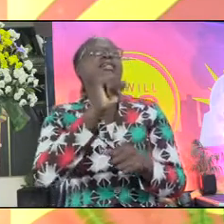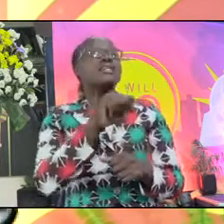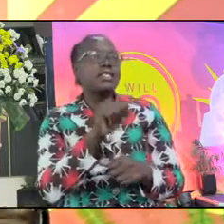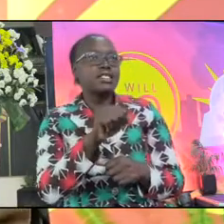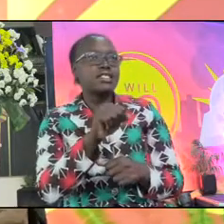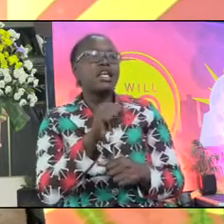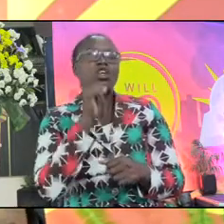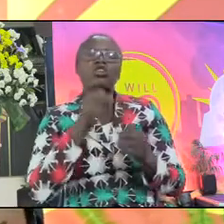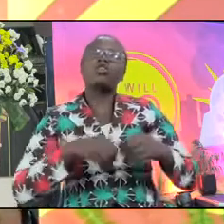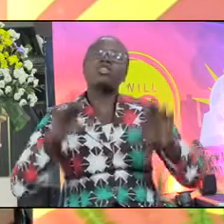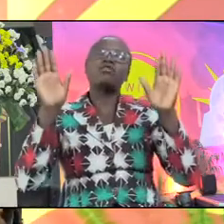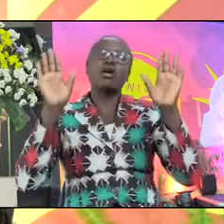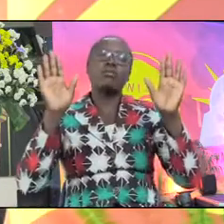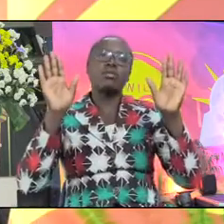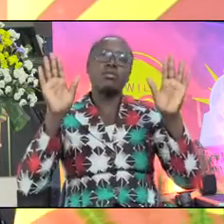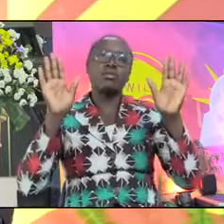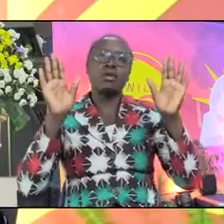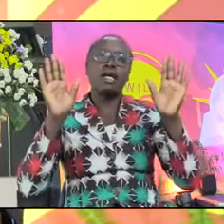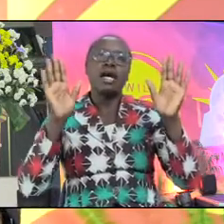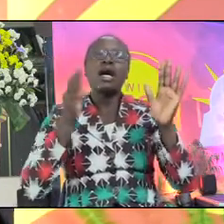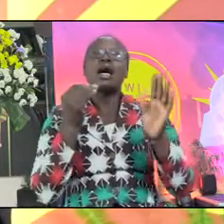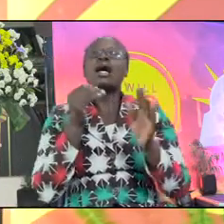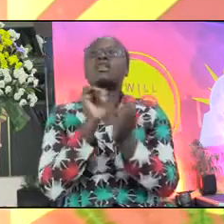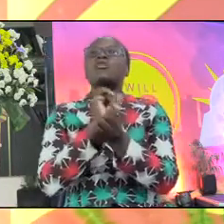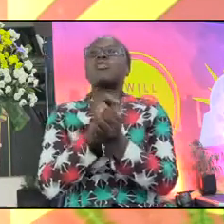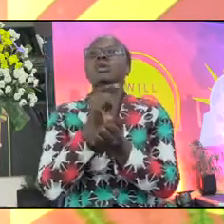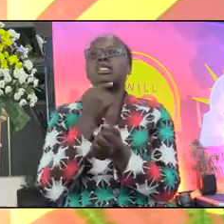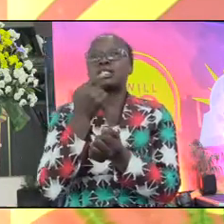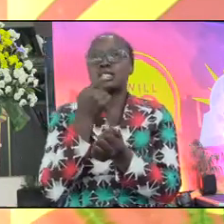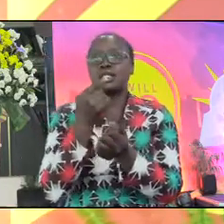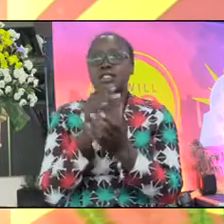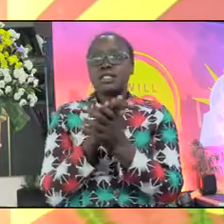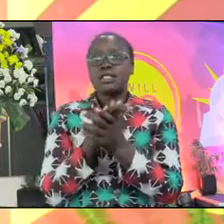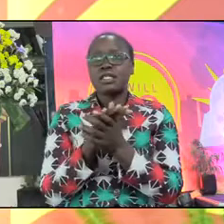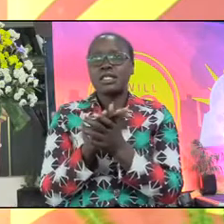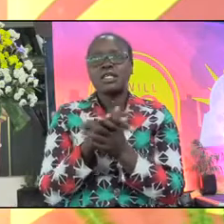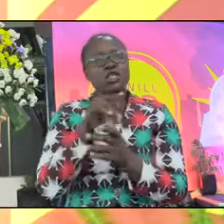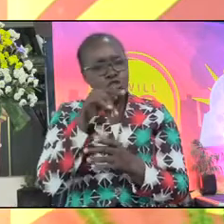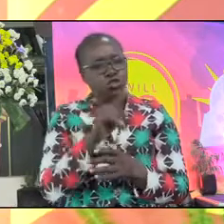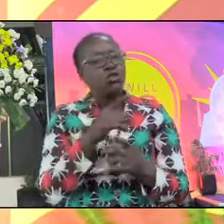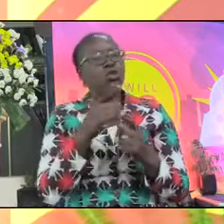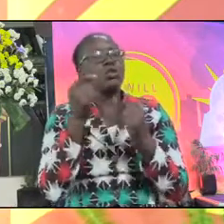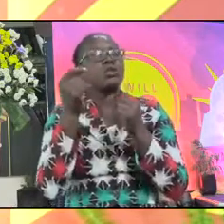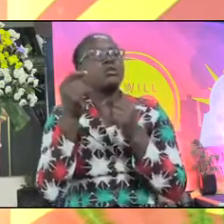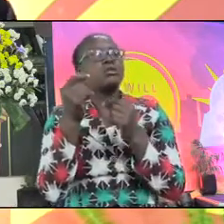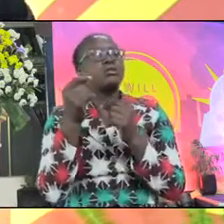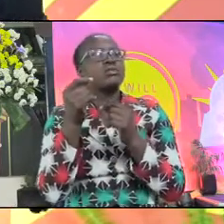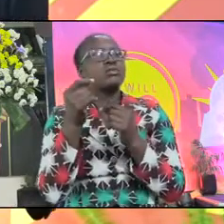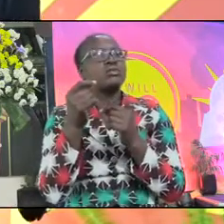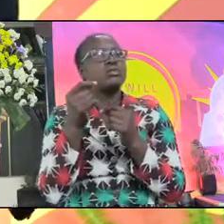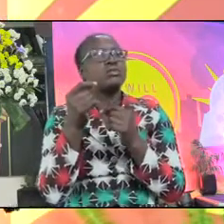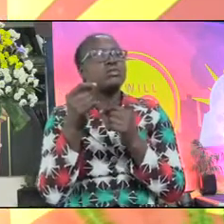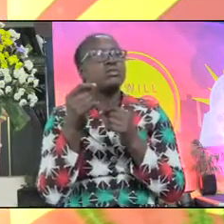Yes, don't give up. And Paul says, your God,